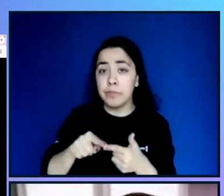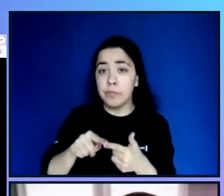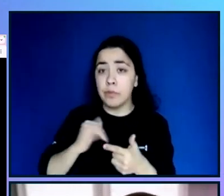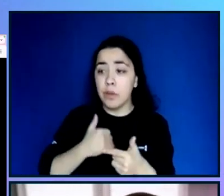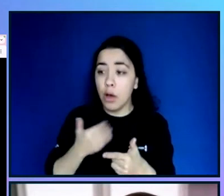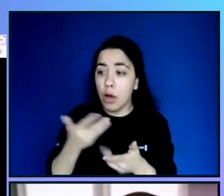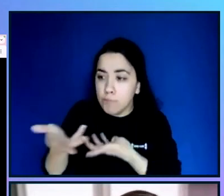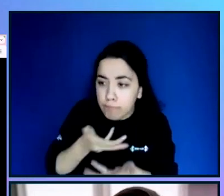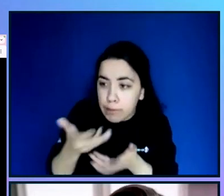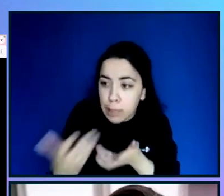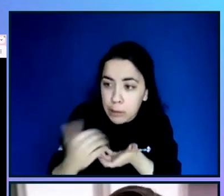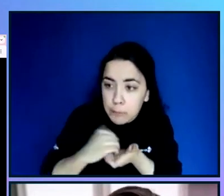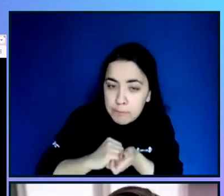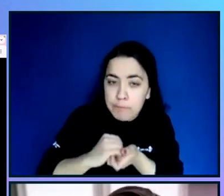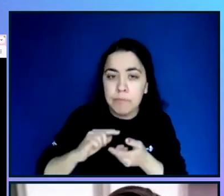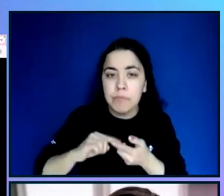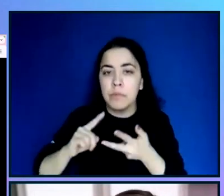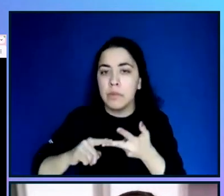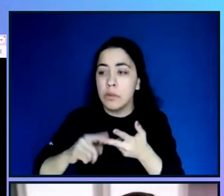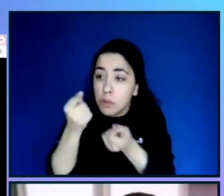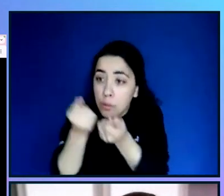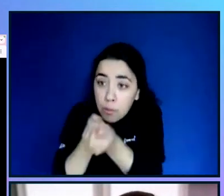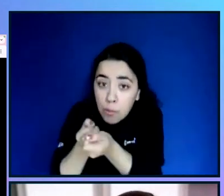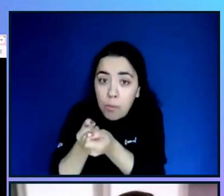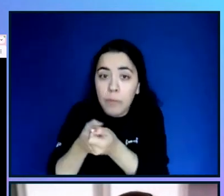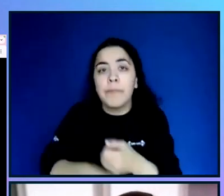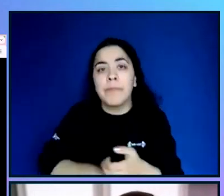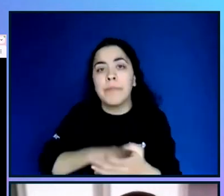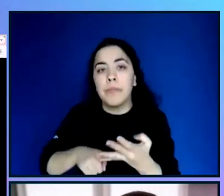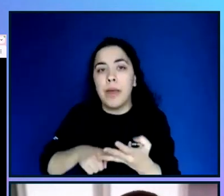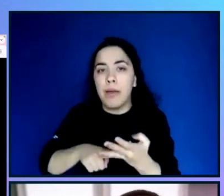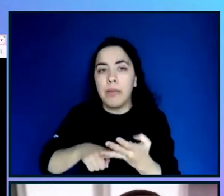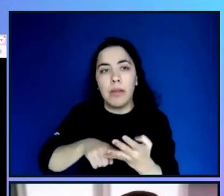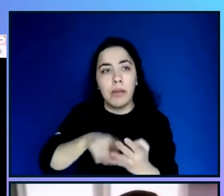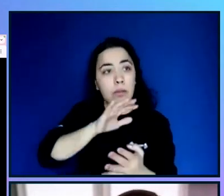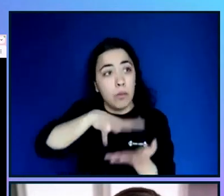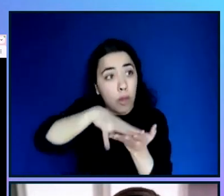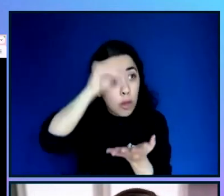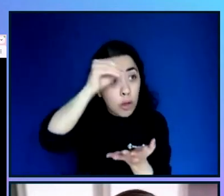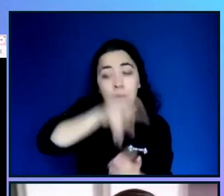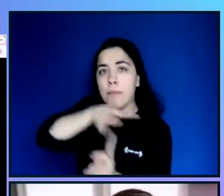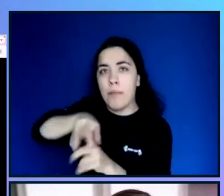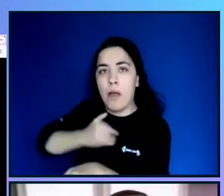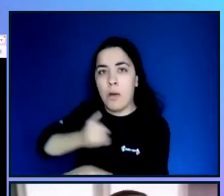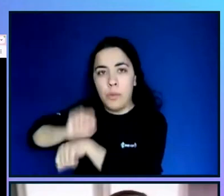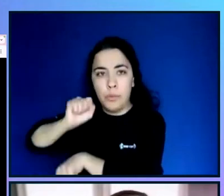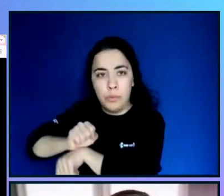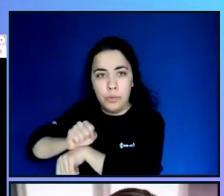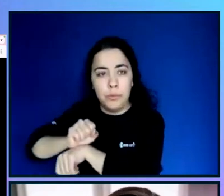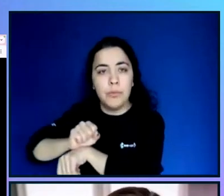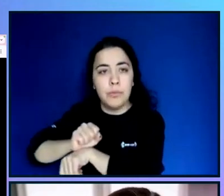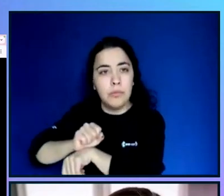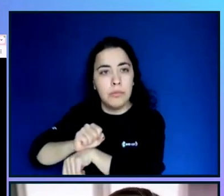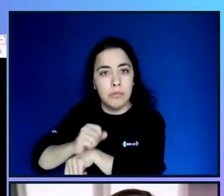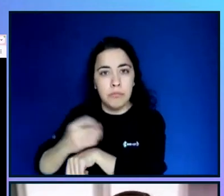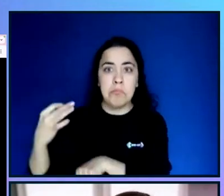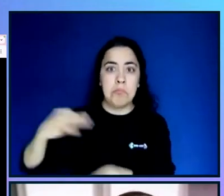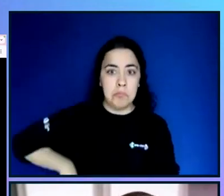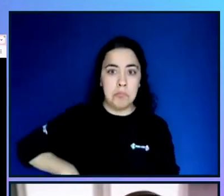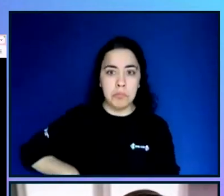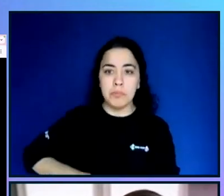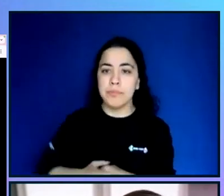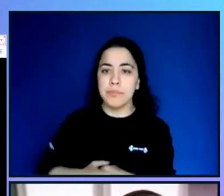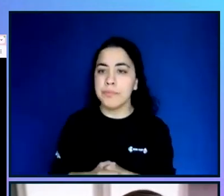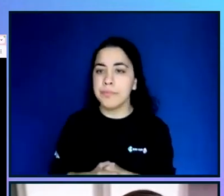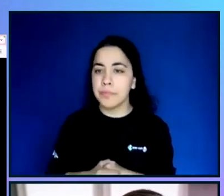the support, and application of the learnings in their work. With this boost in interest, they also